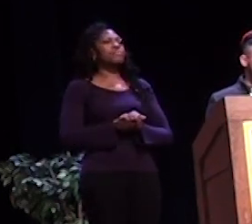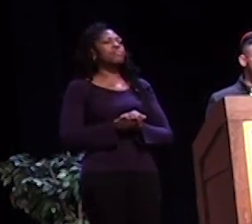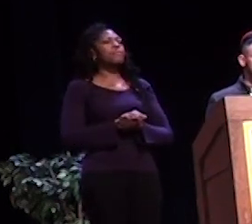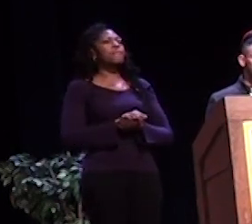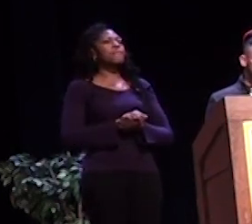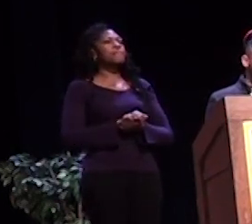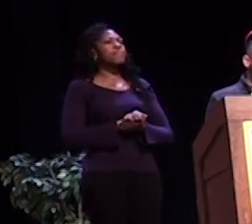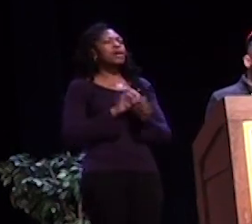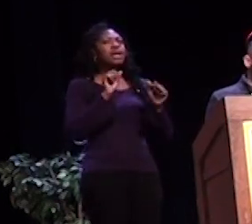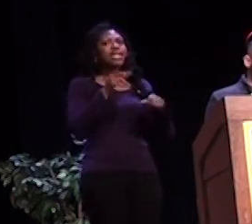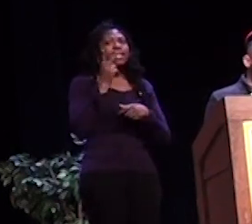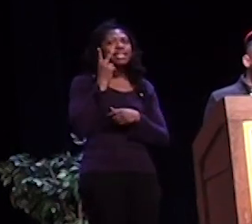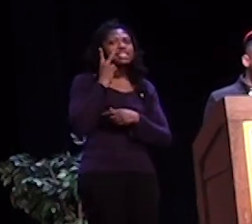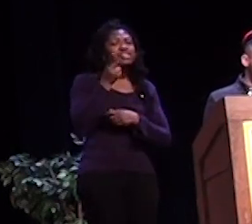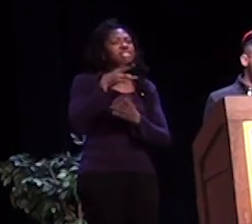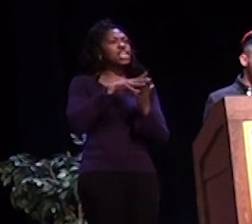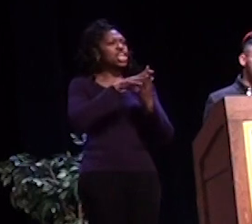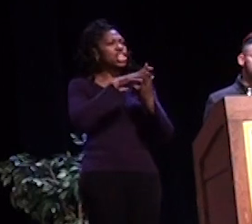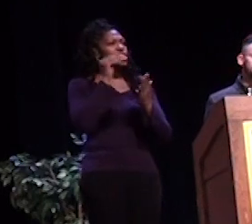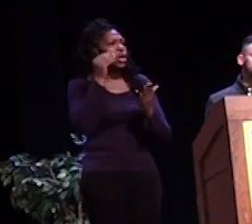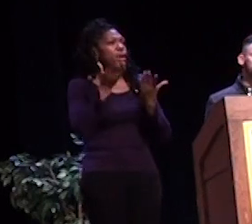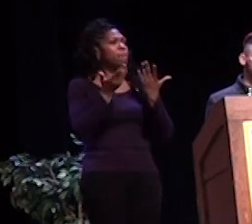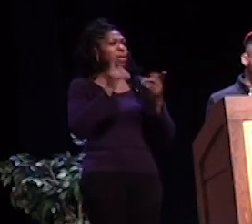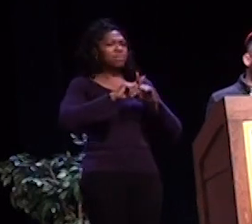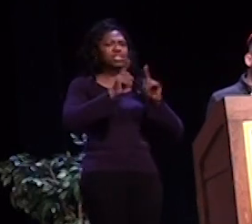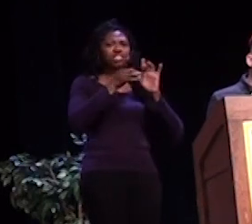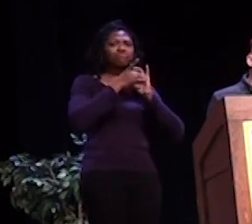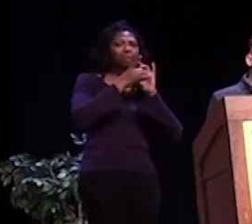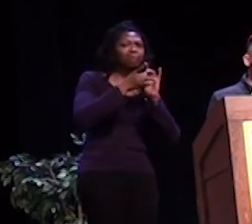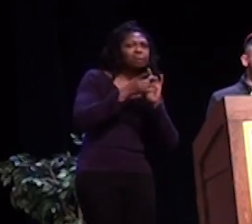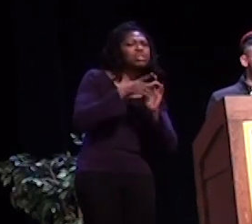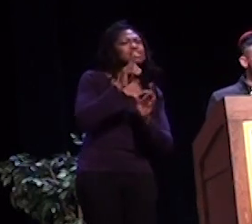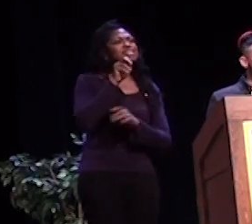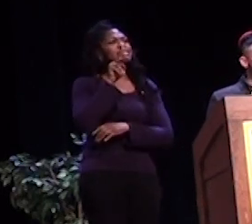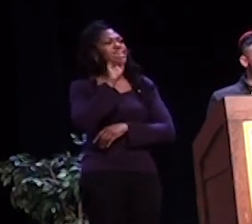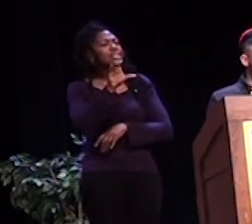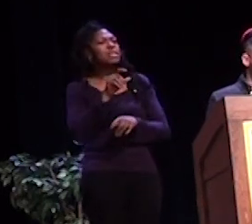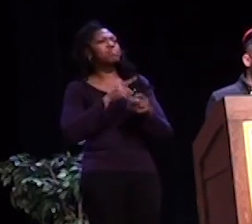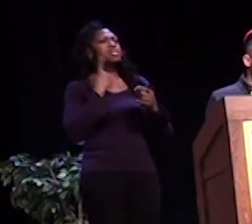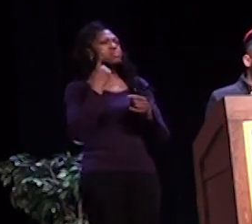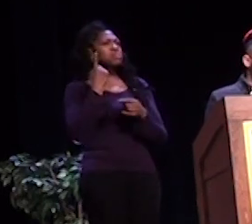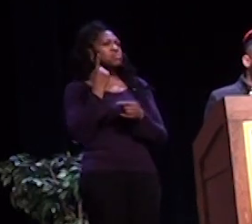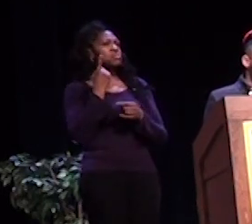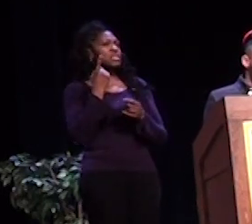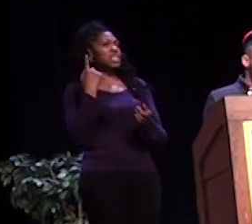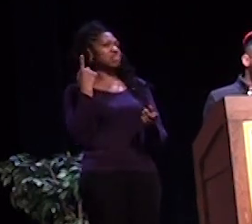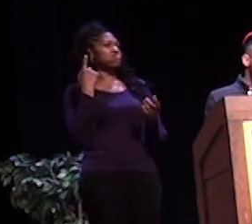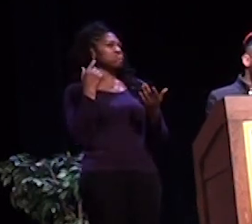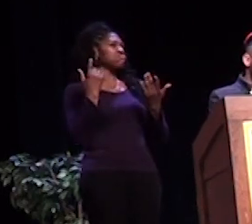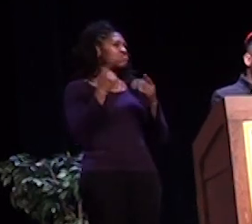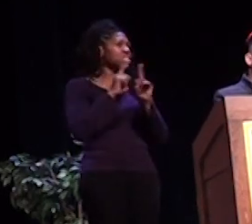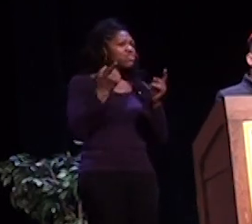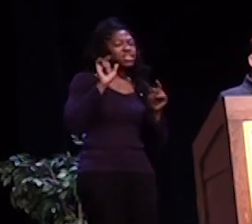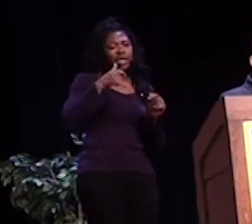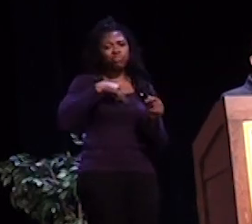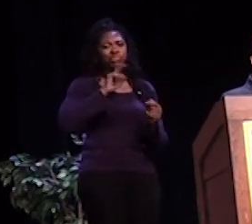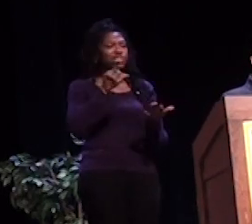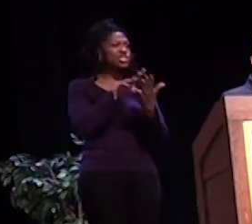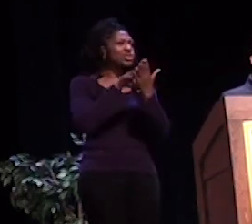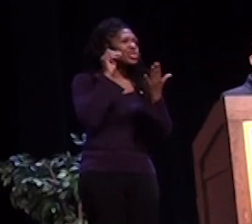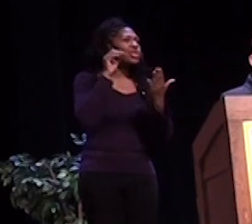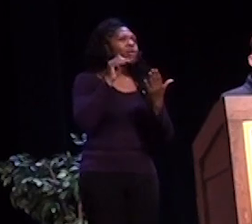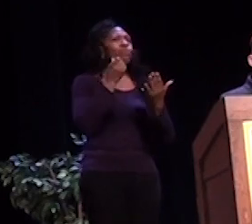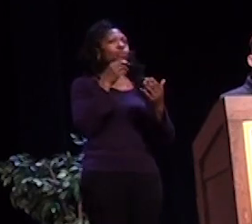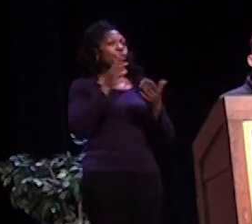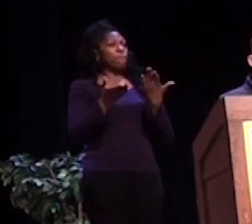new dynamics that we need to consider? What should be our next steps to reach our goals? And do we need new members? We cannot build resilient and